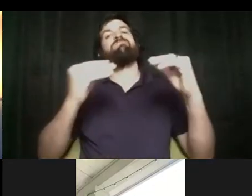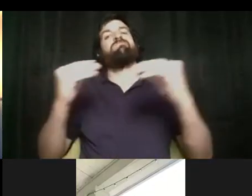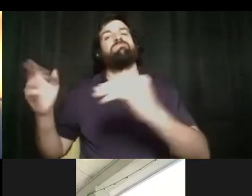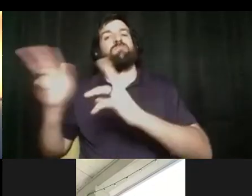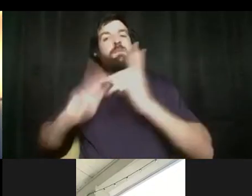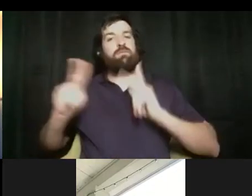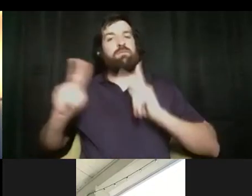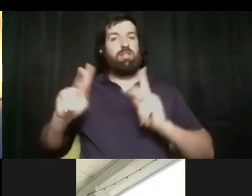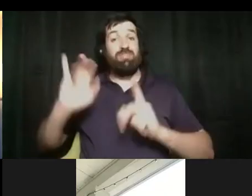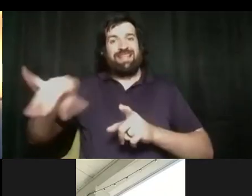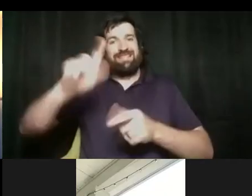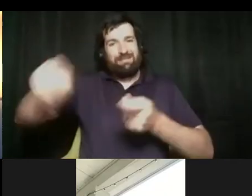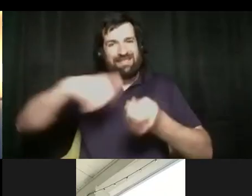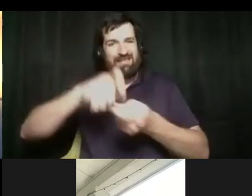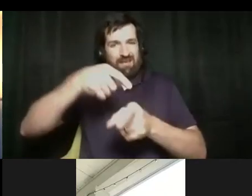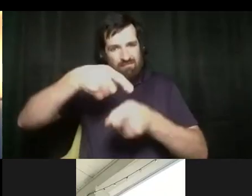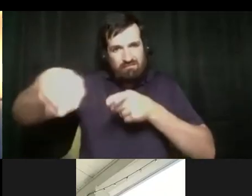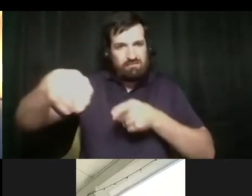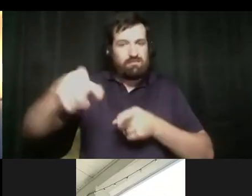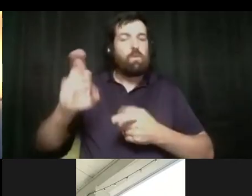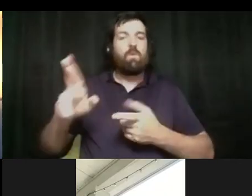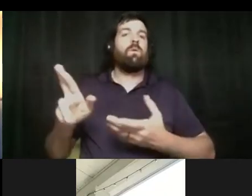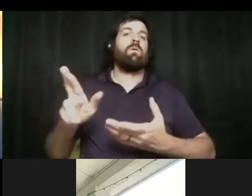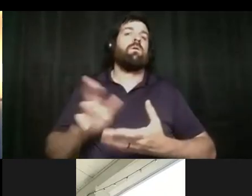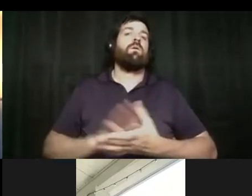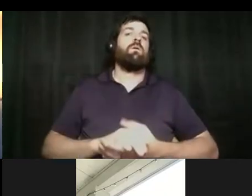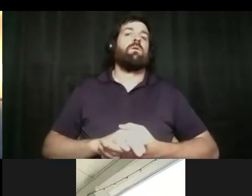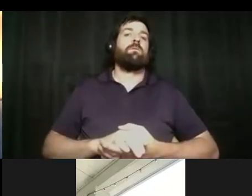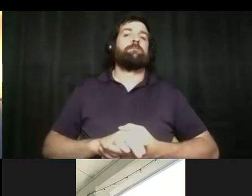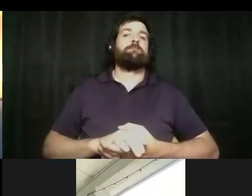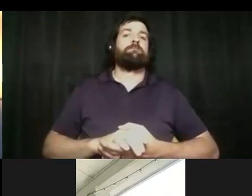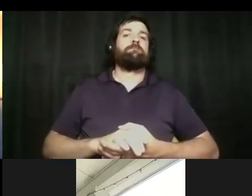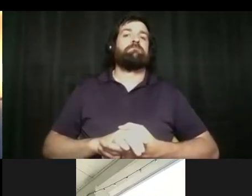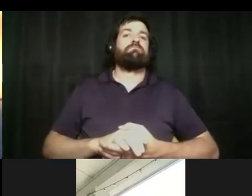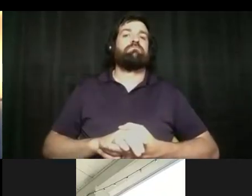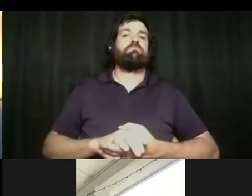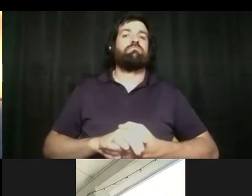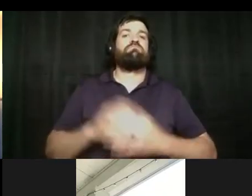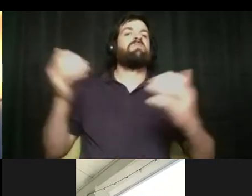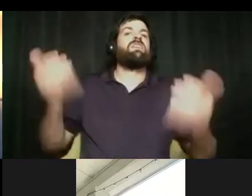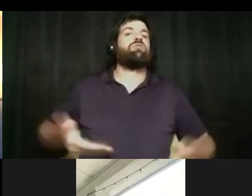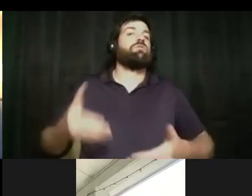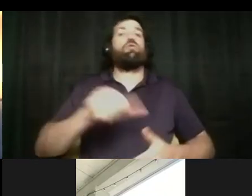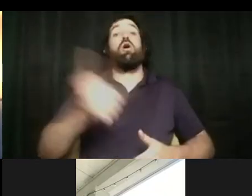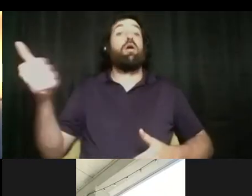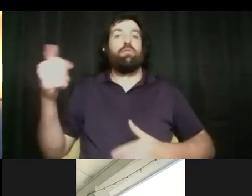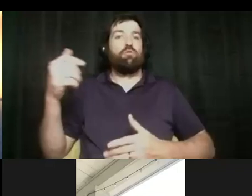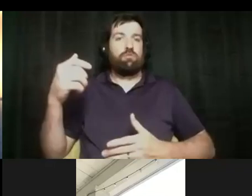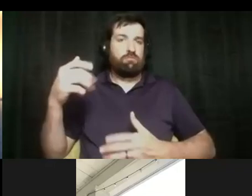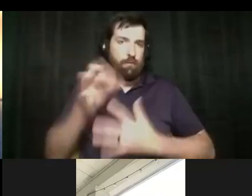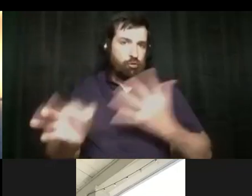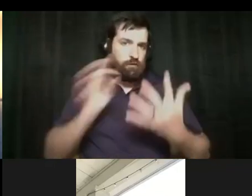this specific area, or, introducing other alternative treatment or